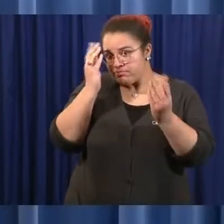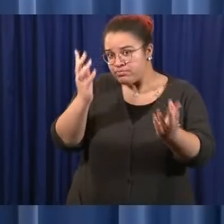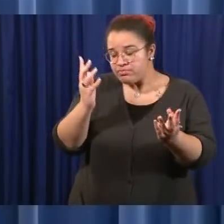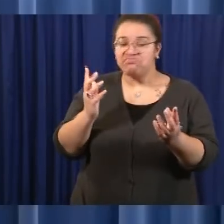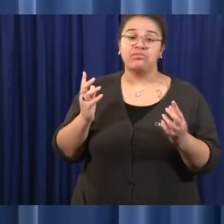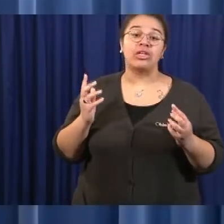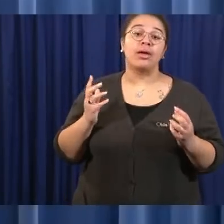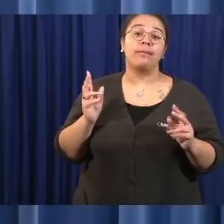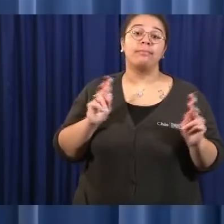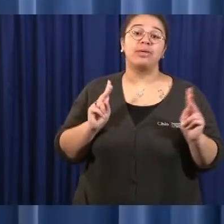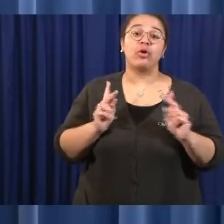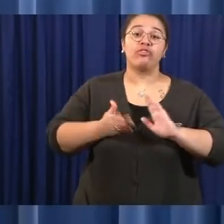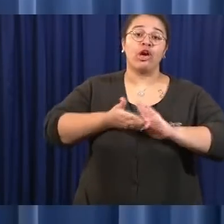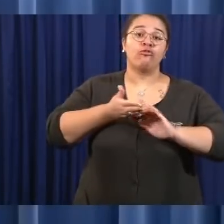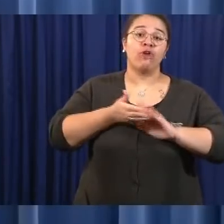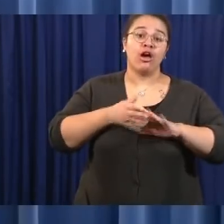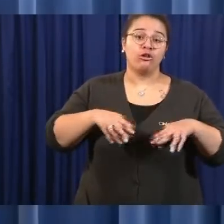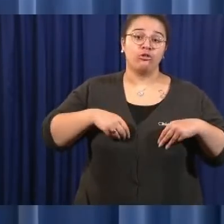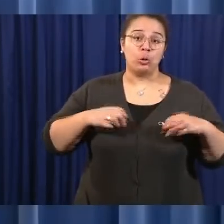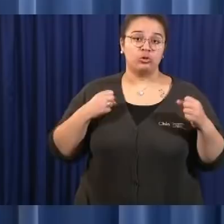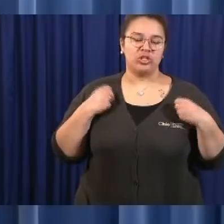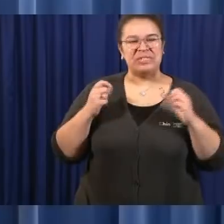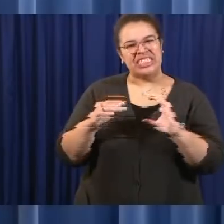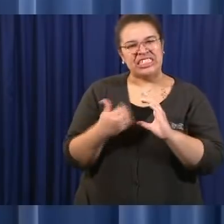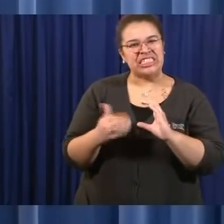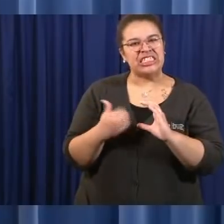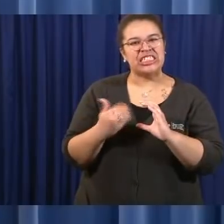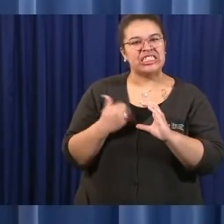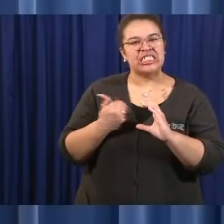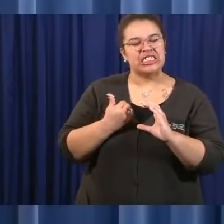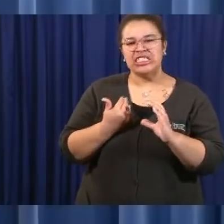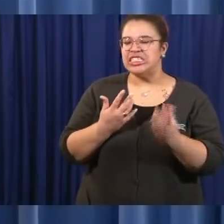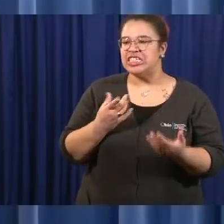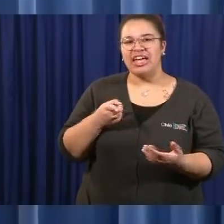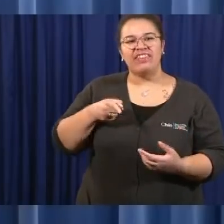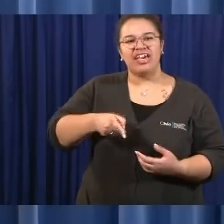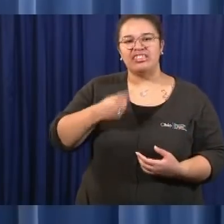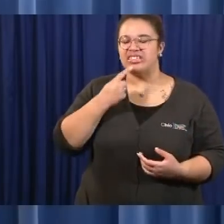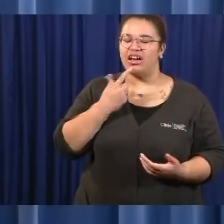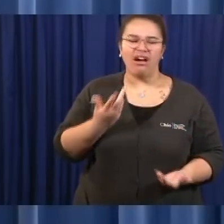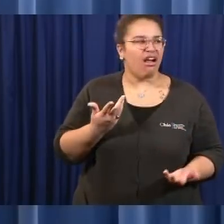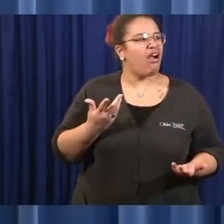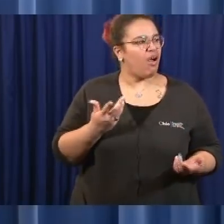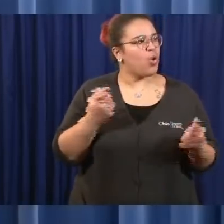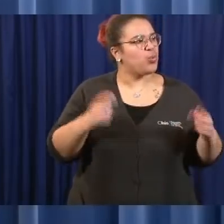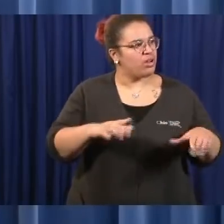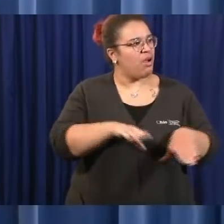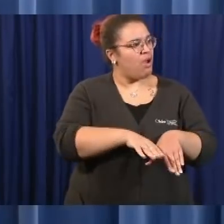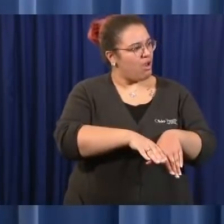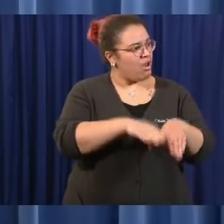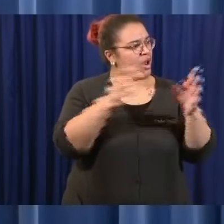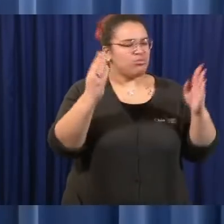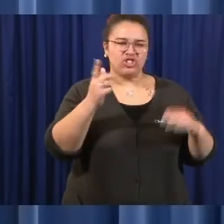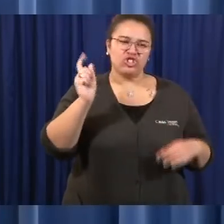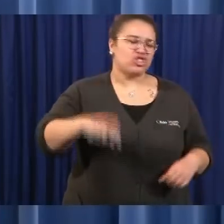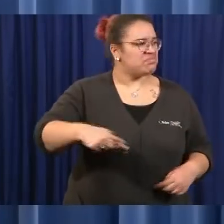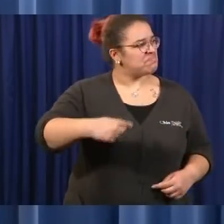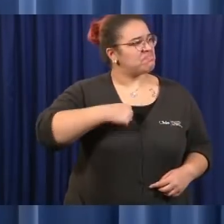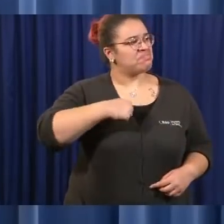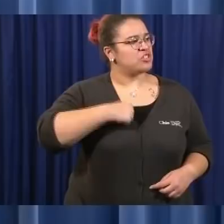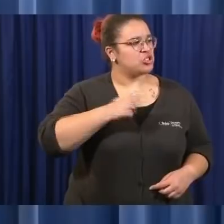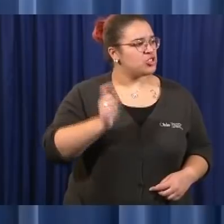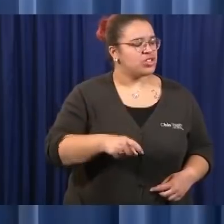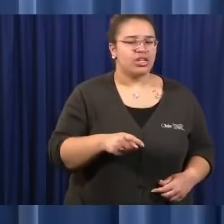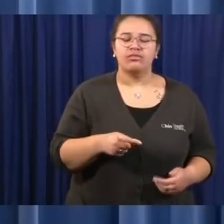owners, especially smaller gyms, who feel like they should have been part of this reopening wave. Do you have an update for gyms, and what are some